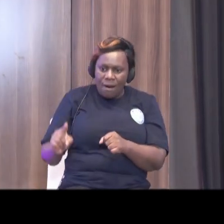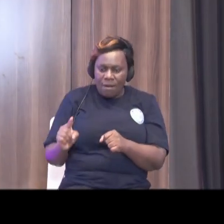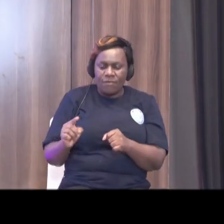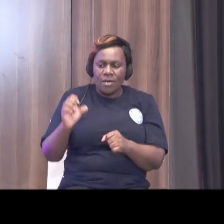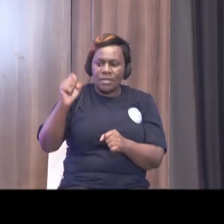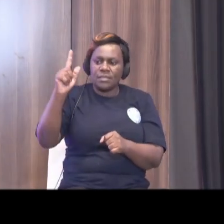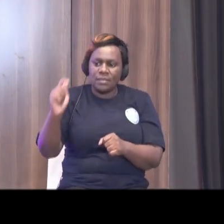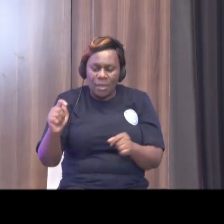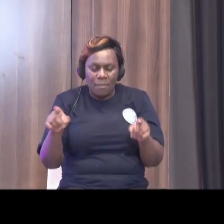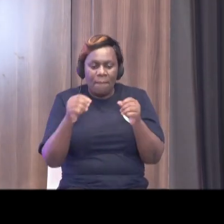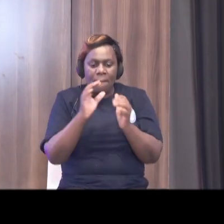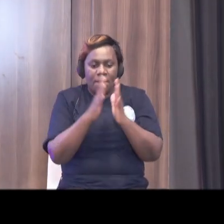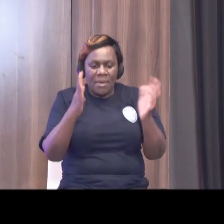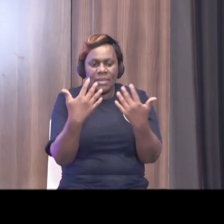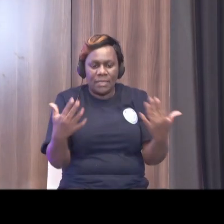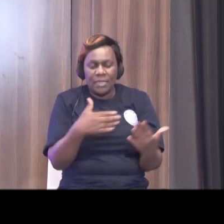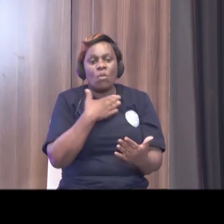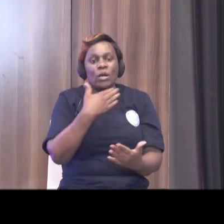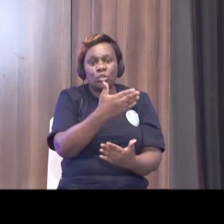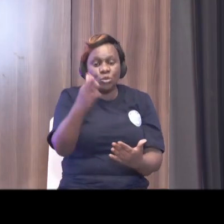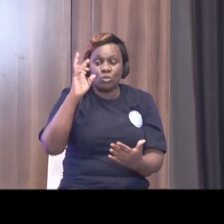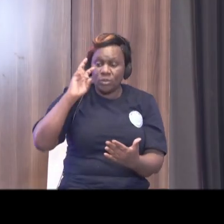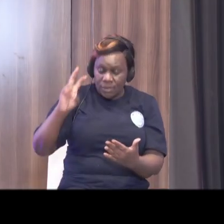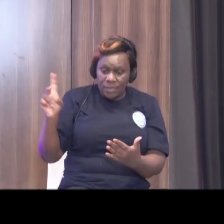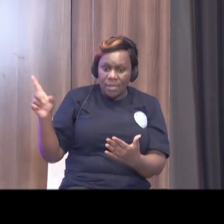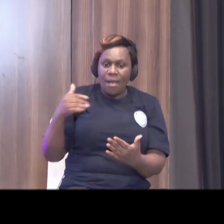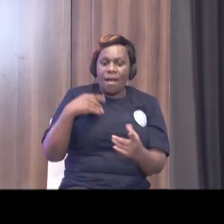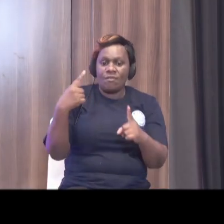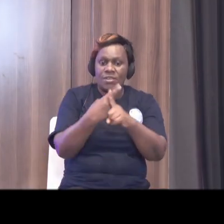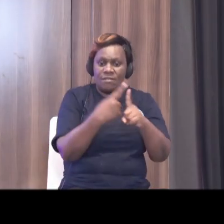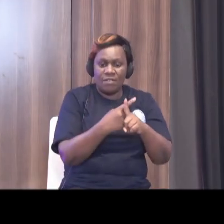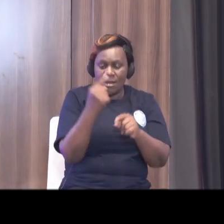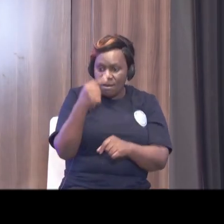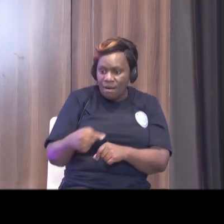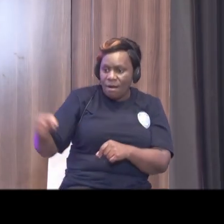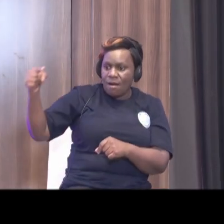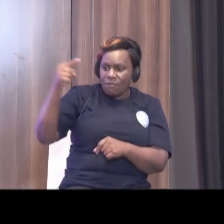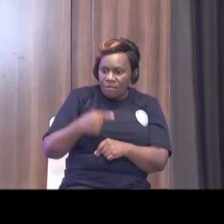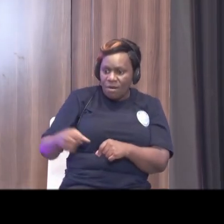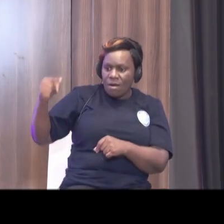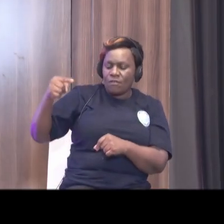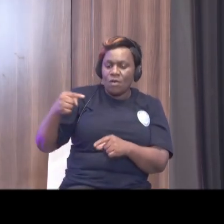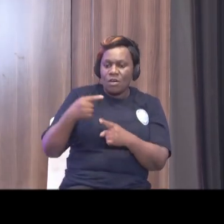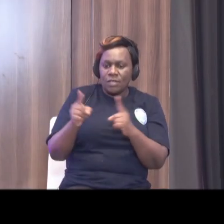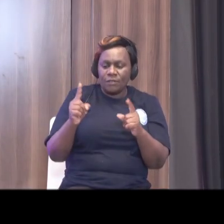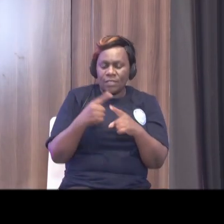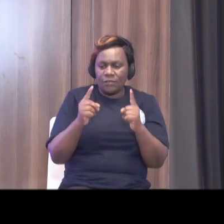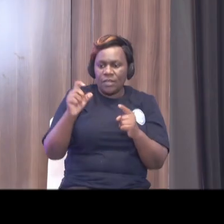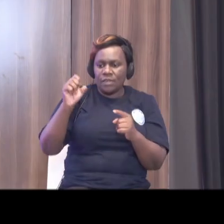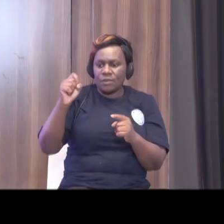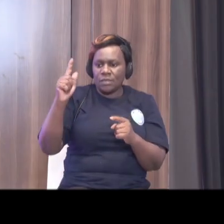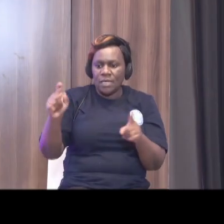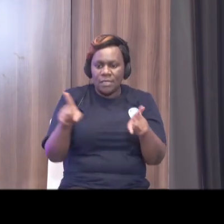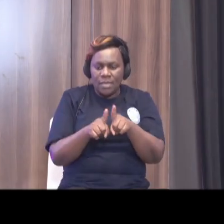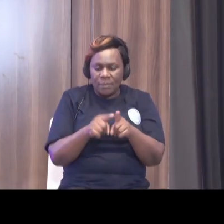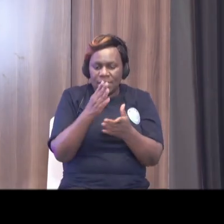serotype. And the main thing I want you to notice is that there are different curve shapes for the different serotypes, and also